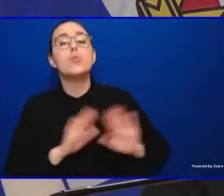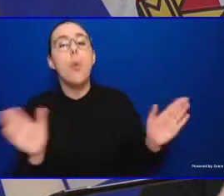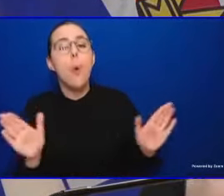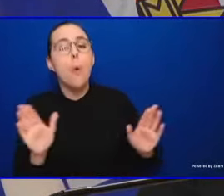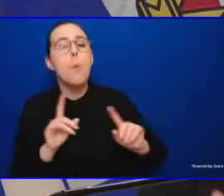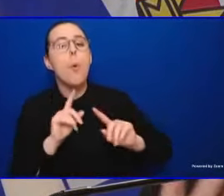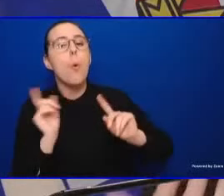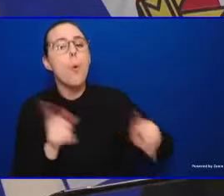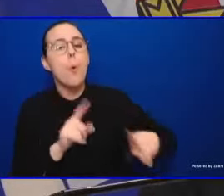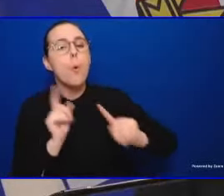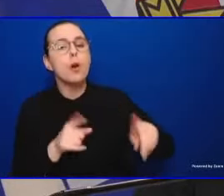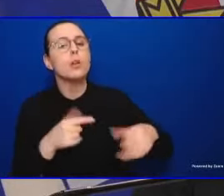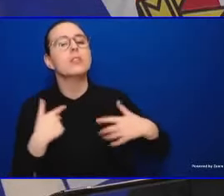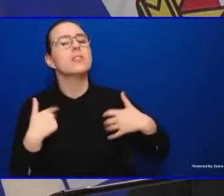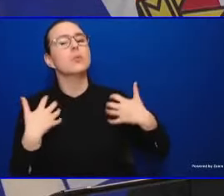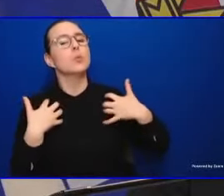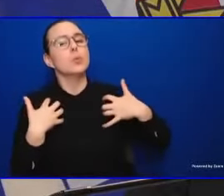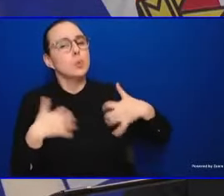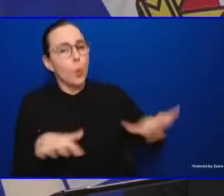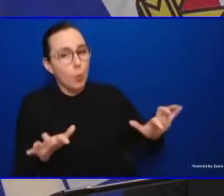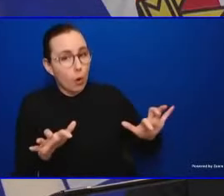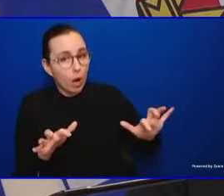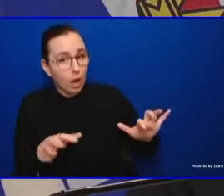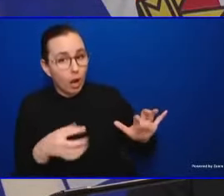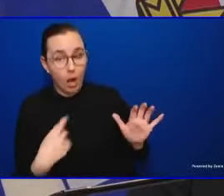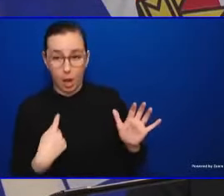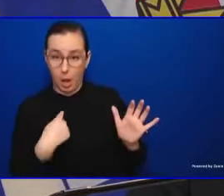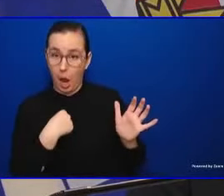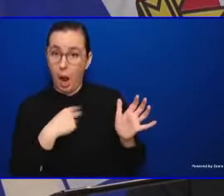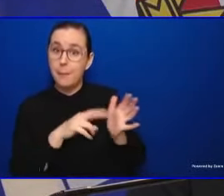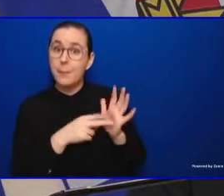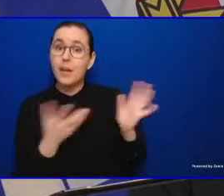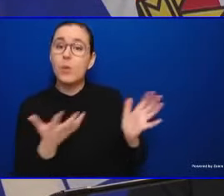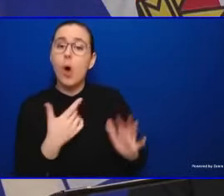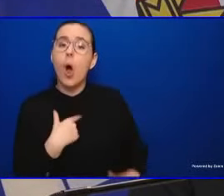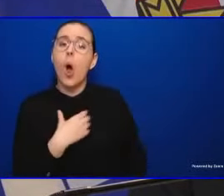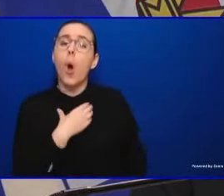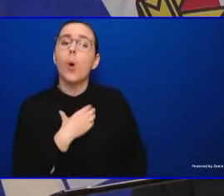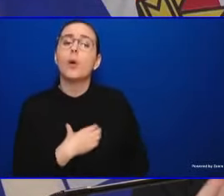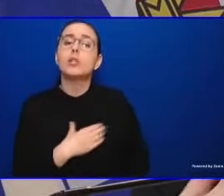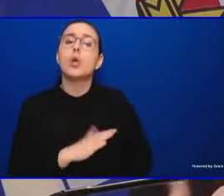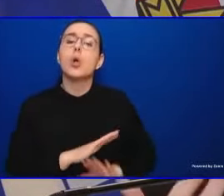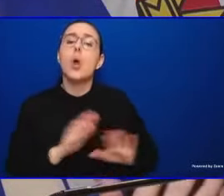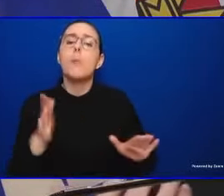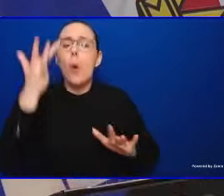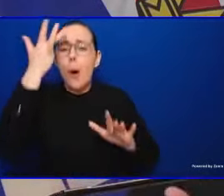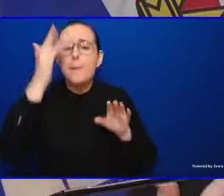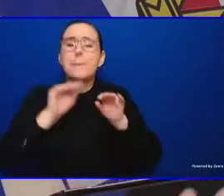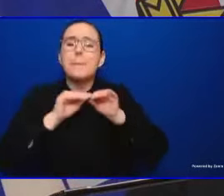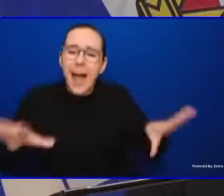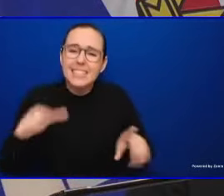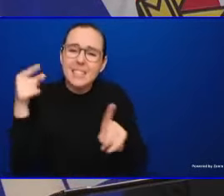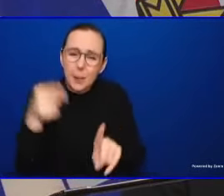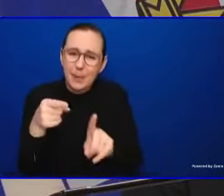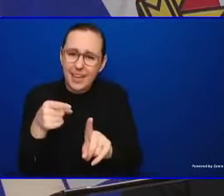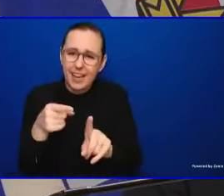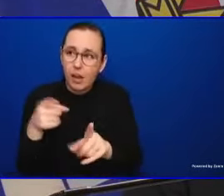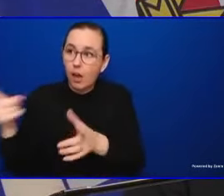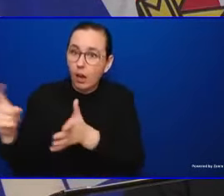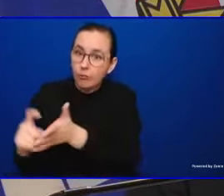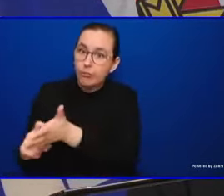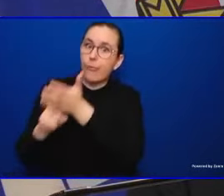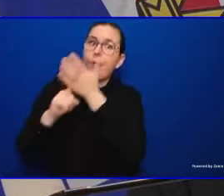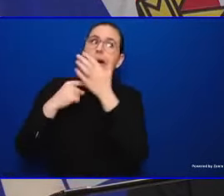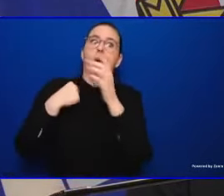that require us to do certain things, and they are a function of how we've had to manage to get through